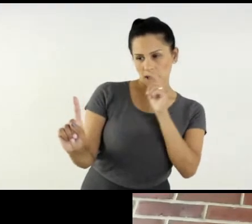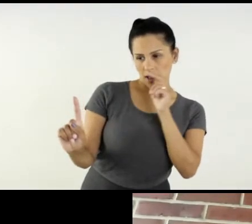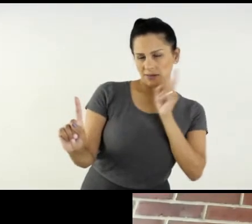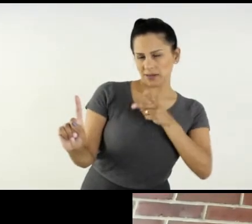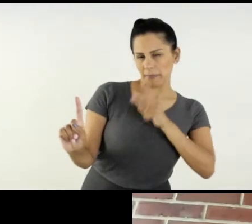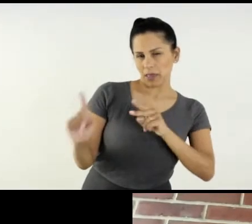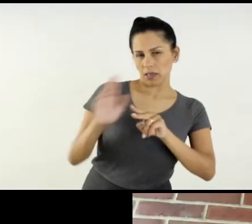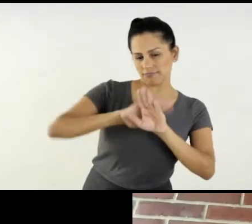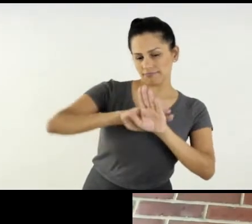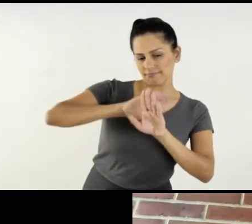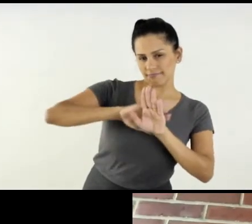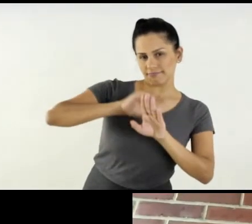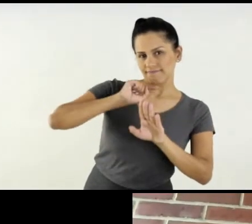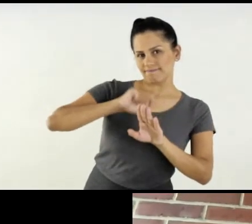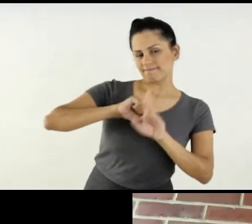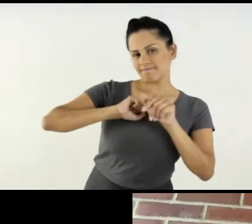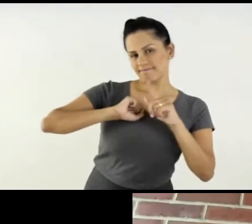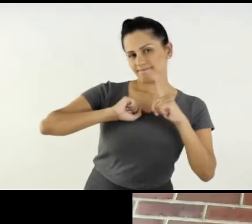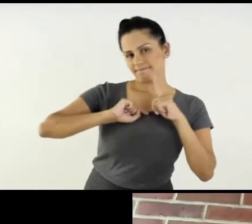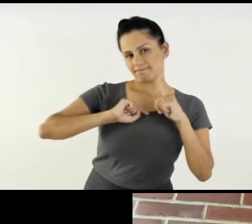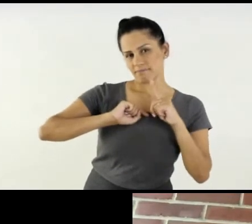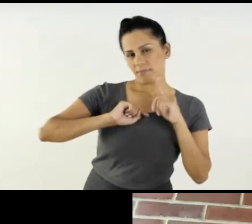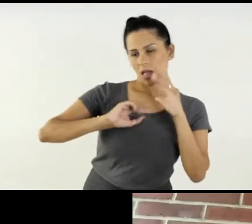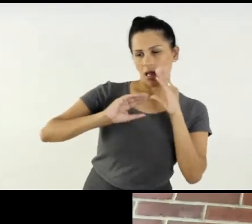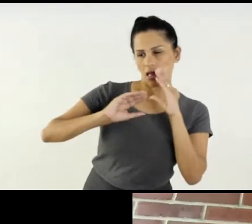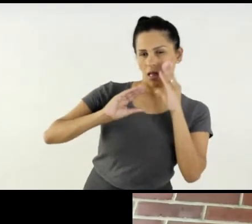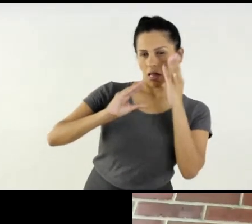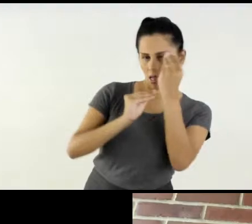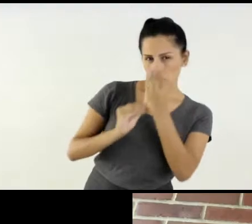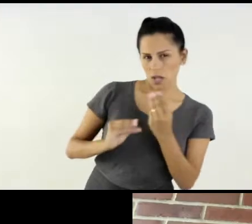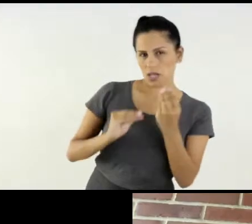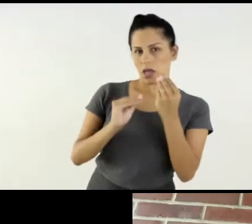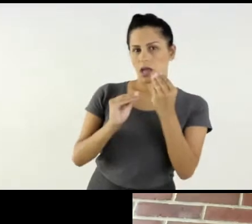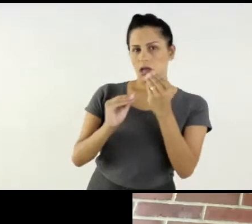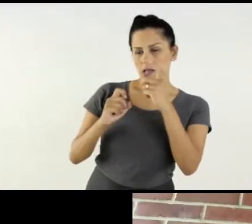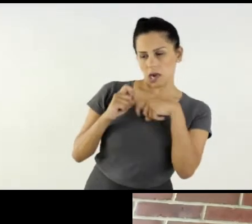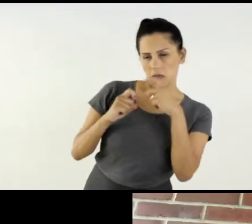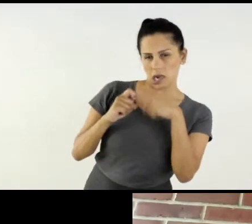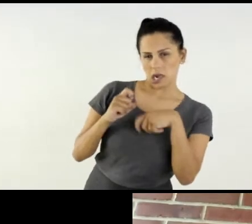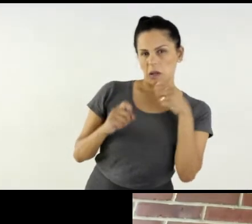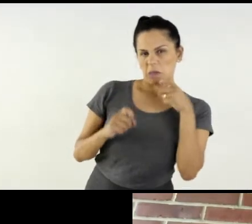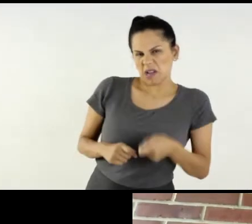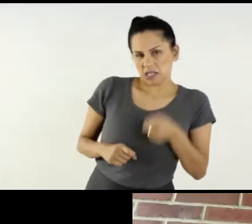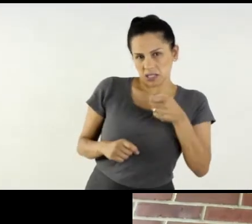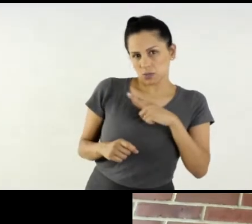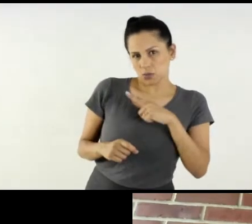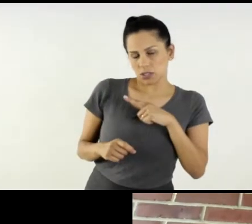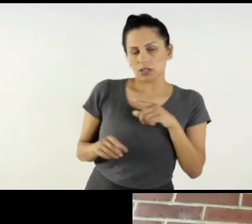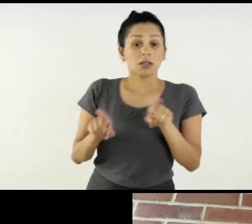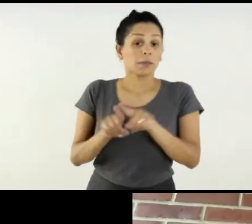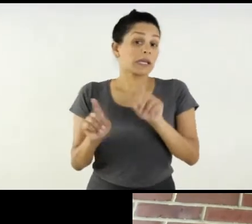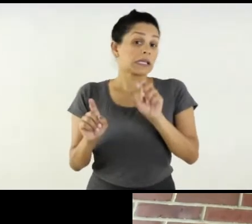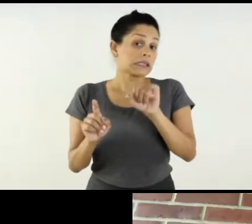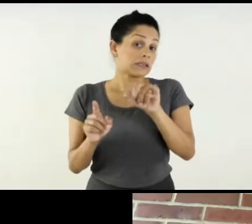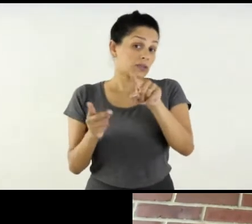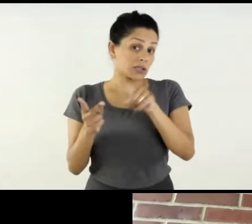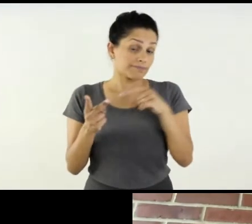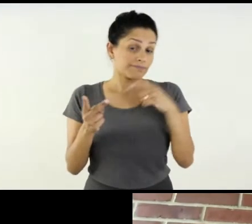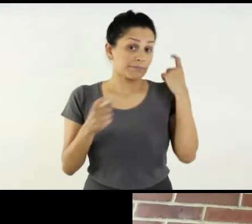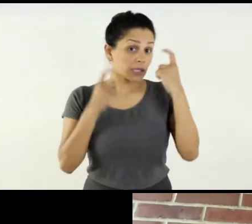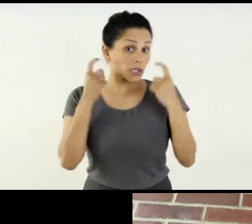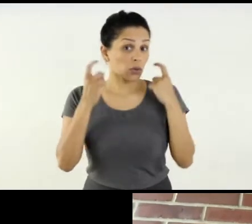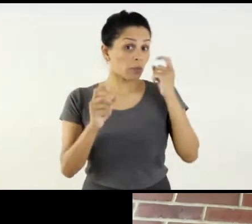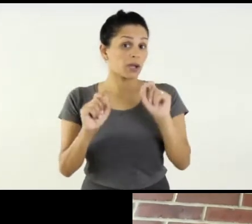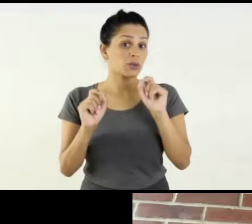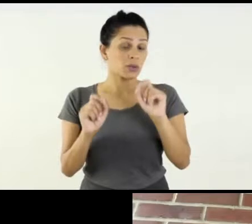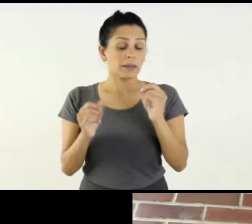you think that or you're concerned about the possibility of romanticizing this